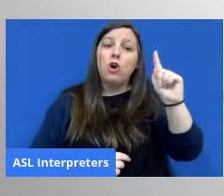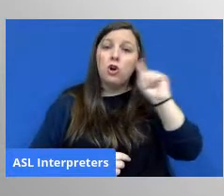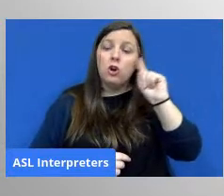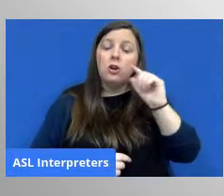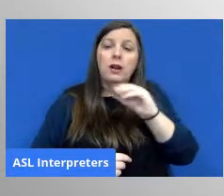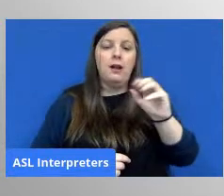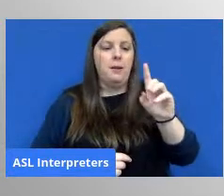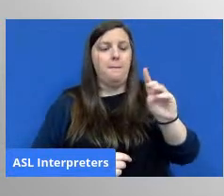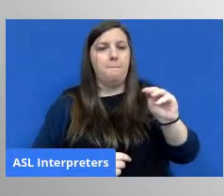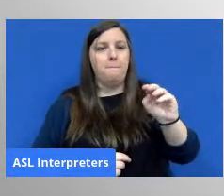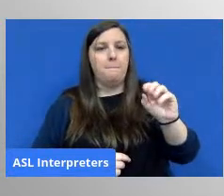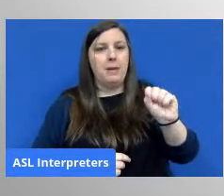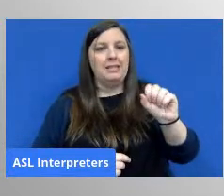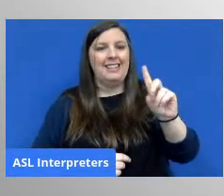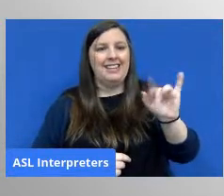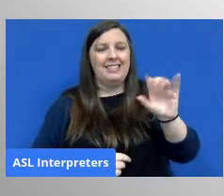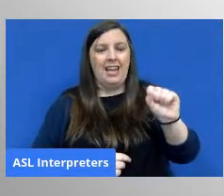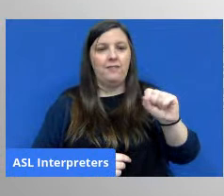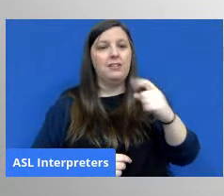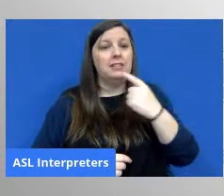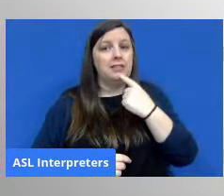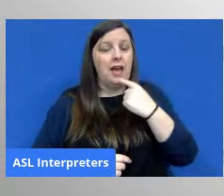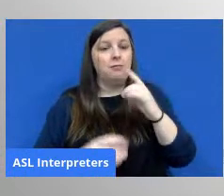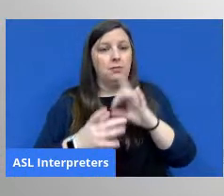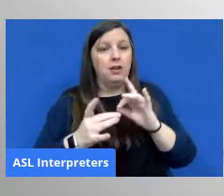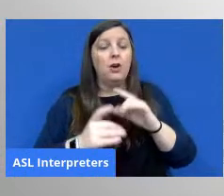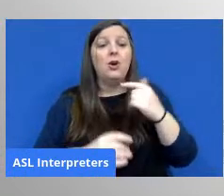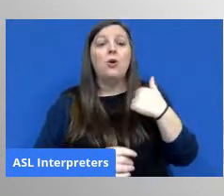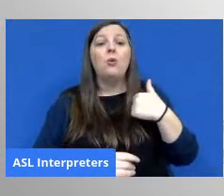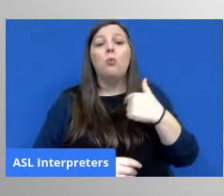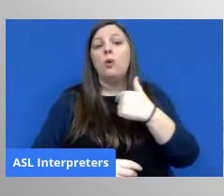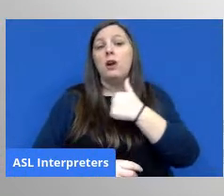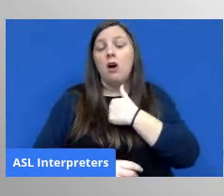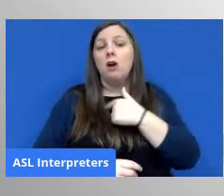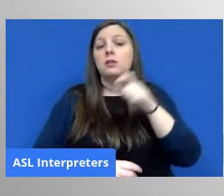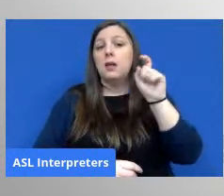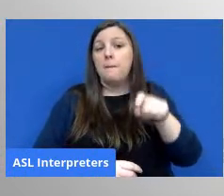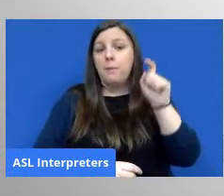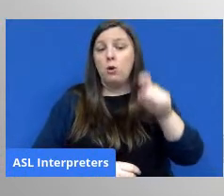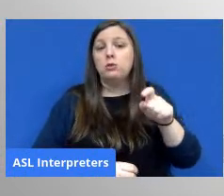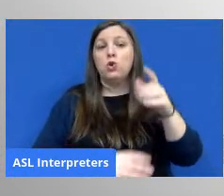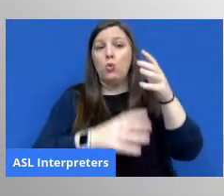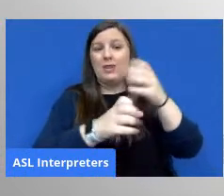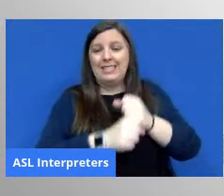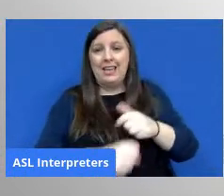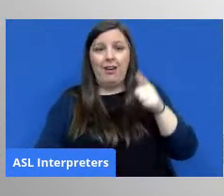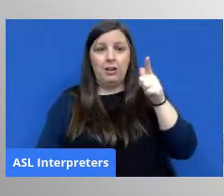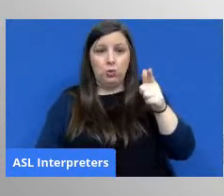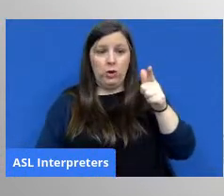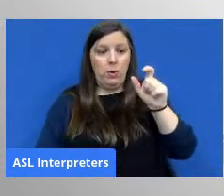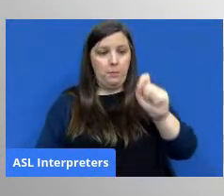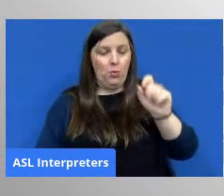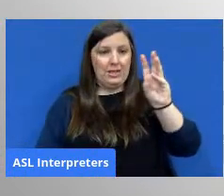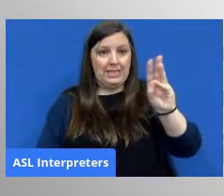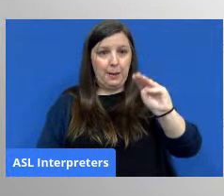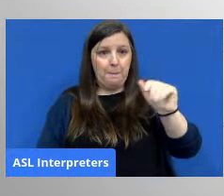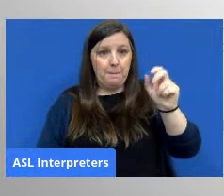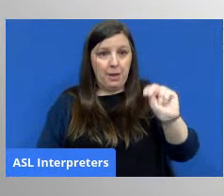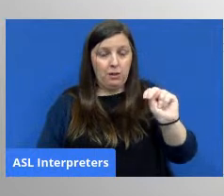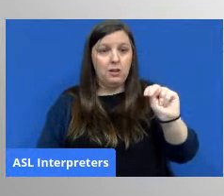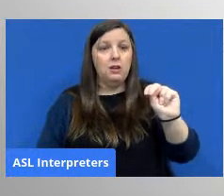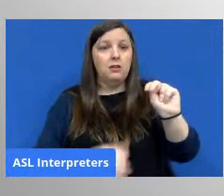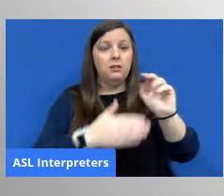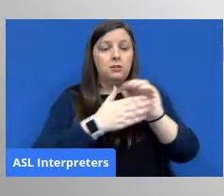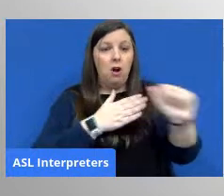referenced, we are slated to receive $21.6 million from CARES funds. Those funds